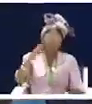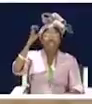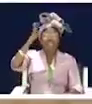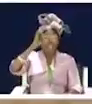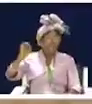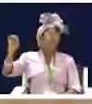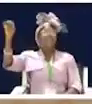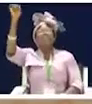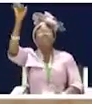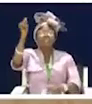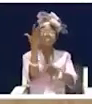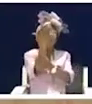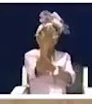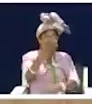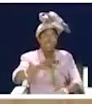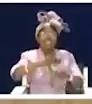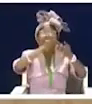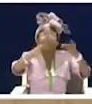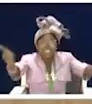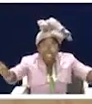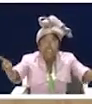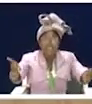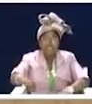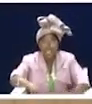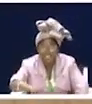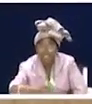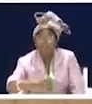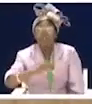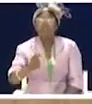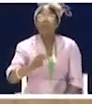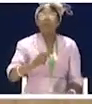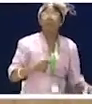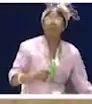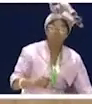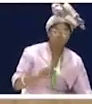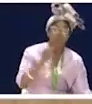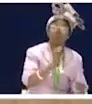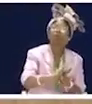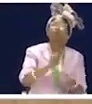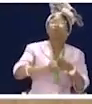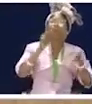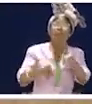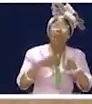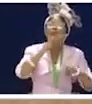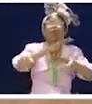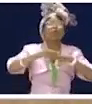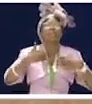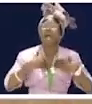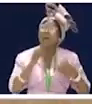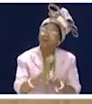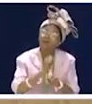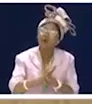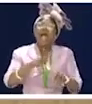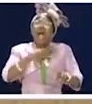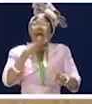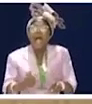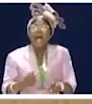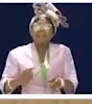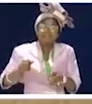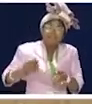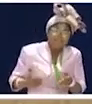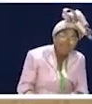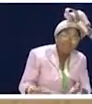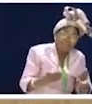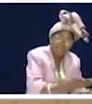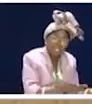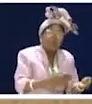everlasting arms delivers jobs to the unemployed and gives them a confusion as to